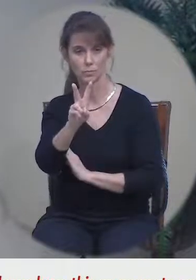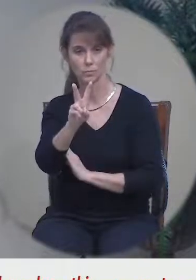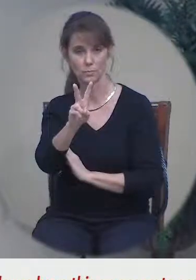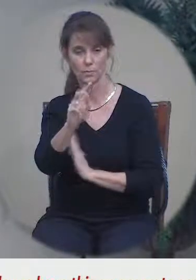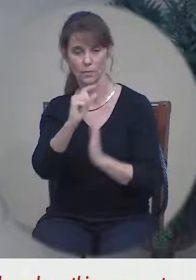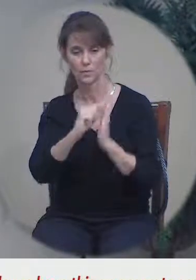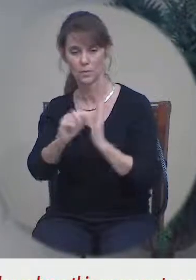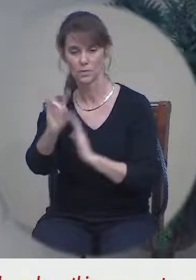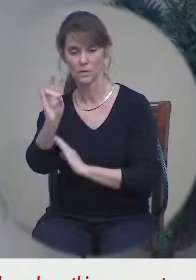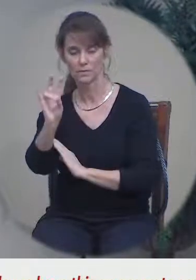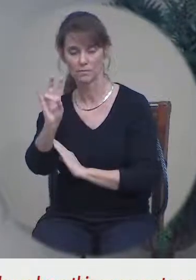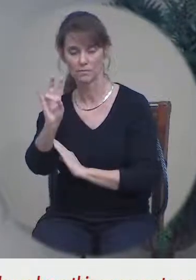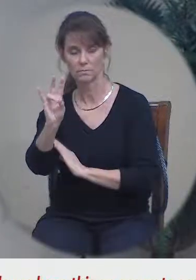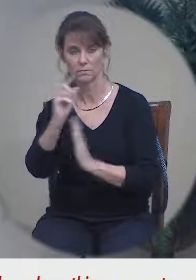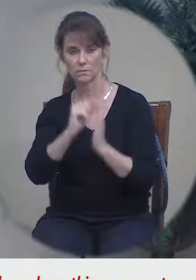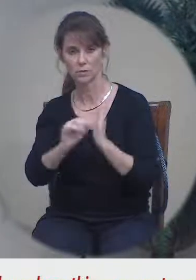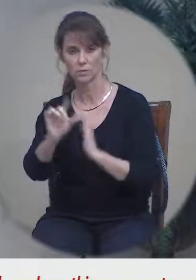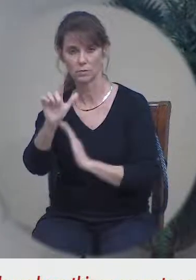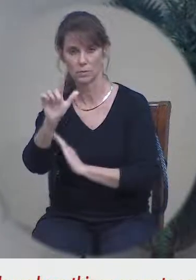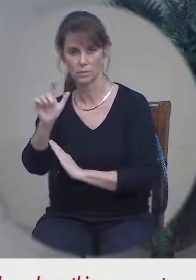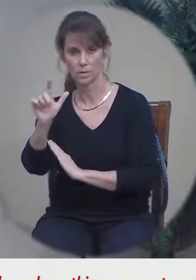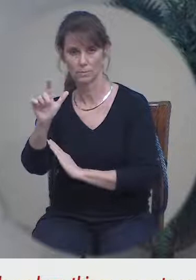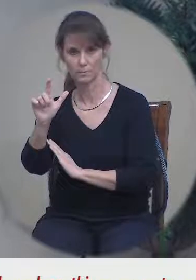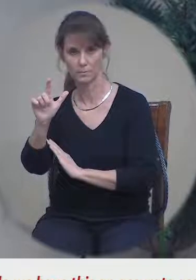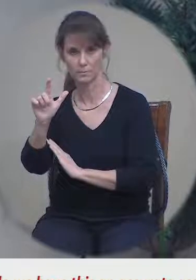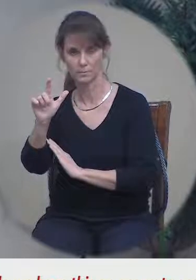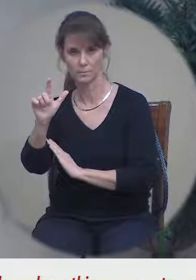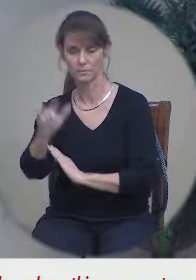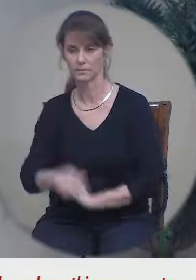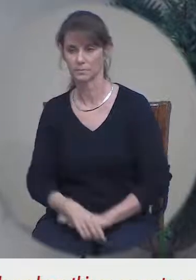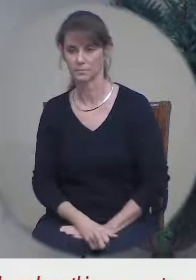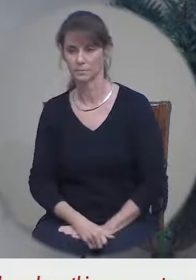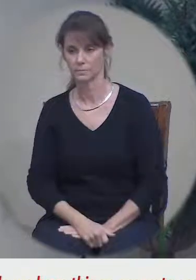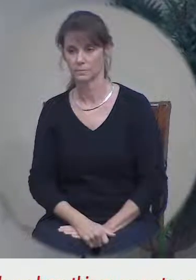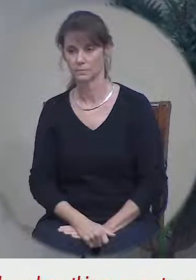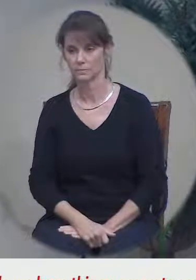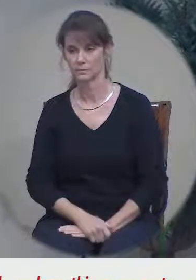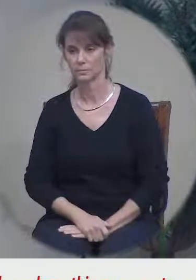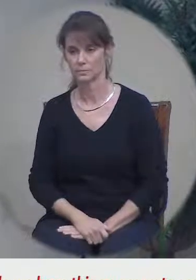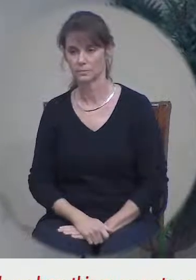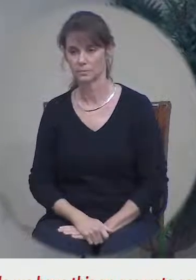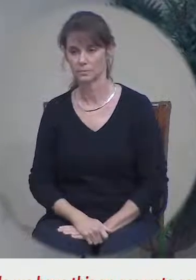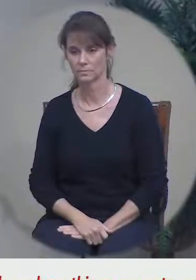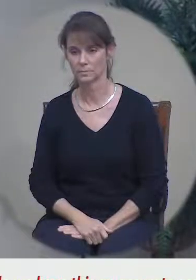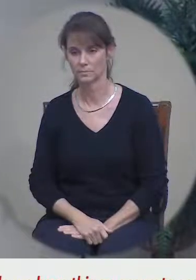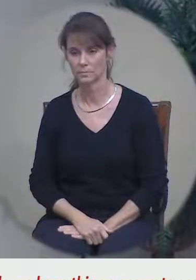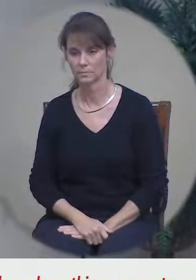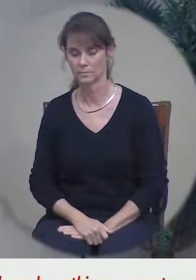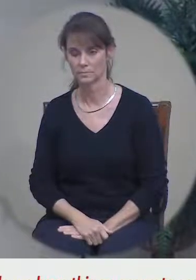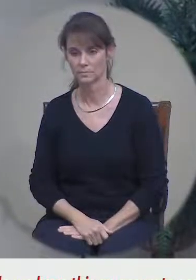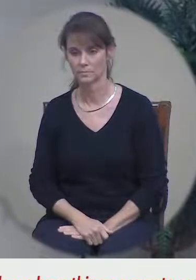verse 7 and verse 21, just to kind of make this point.